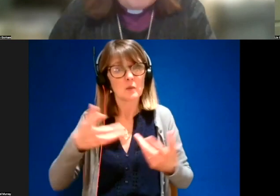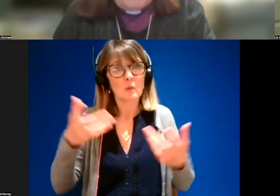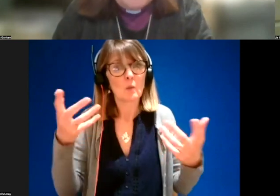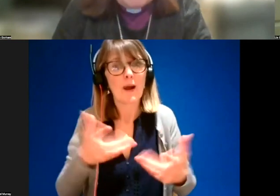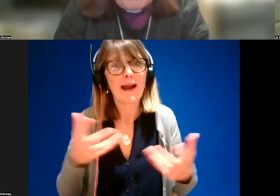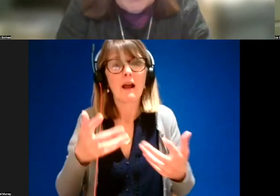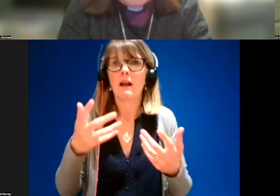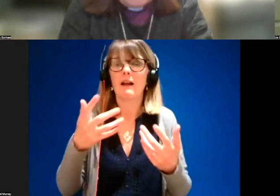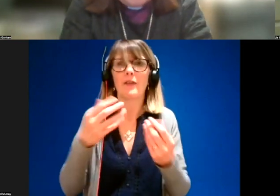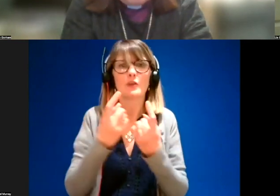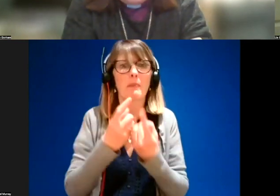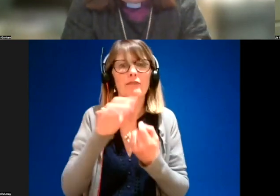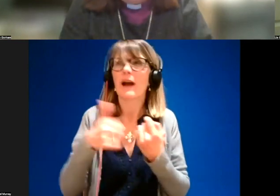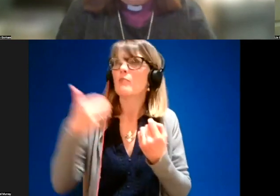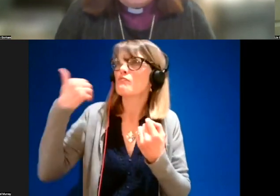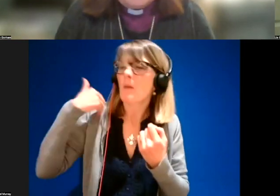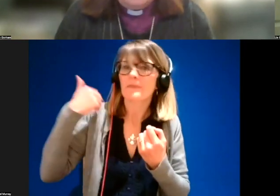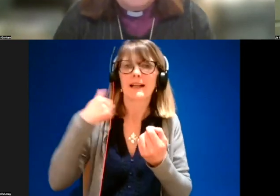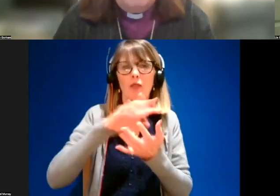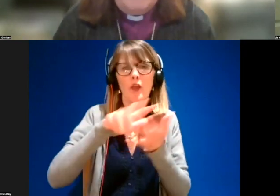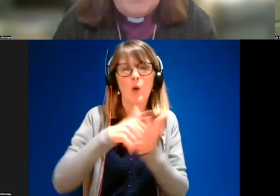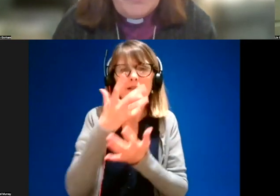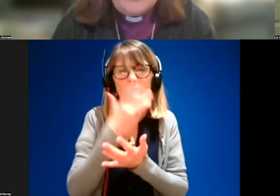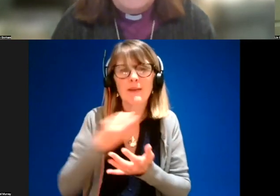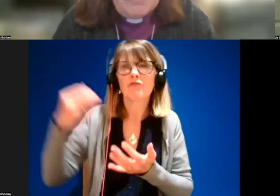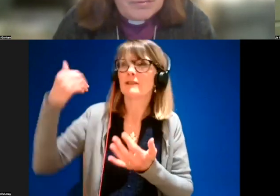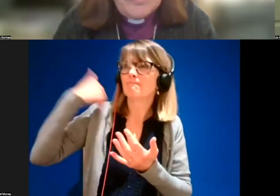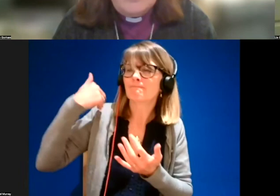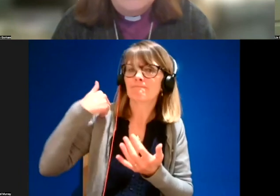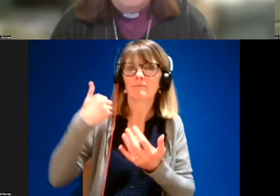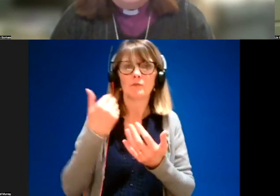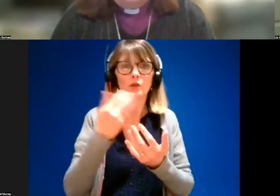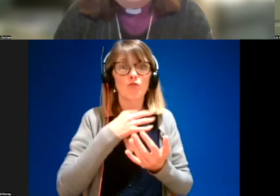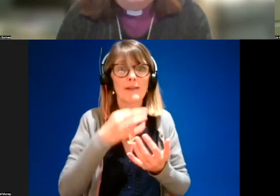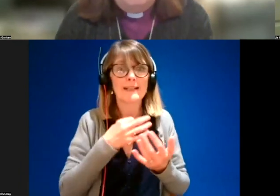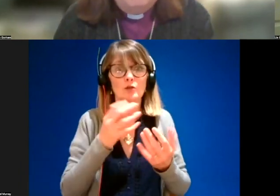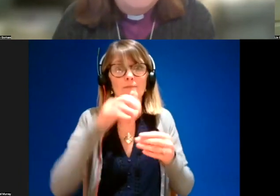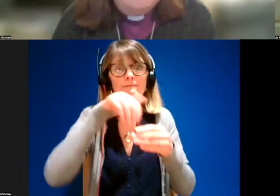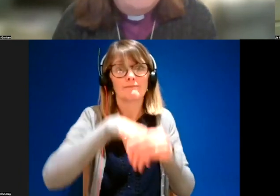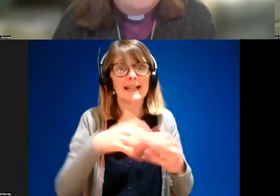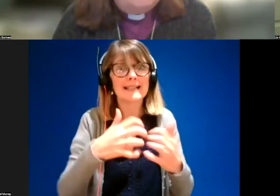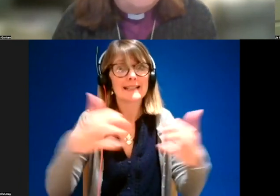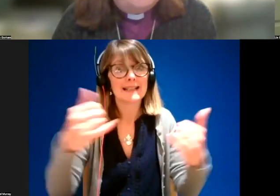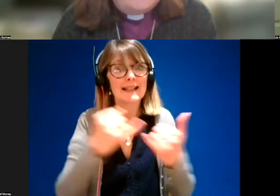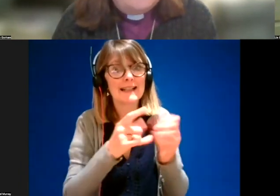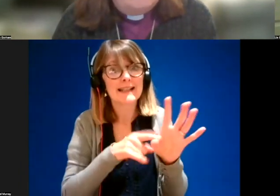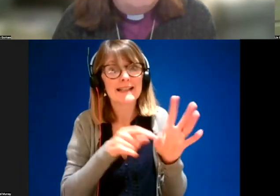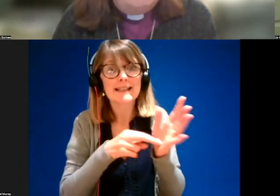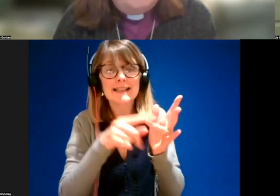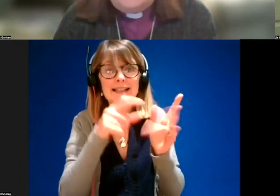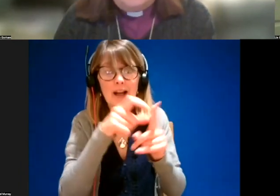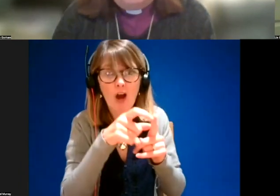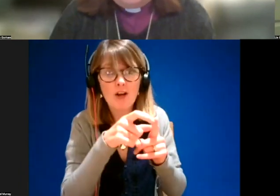promptings of the Holy Spirit to kind of, you know, take the risk and to go on synod, or to you know, to take